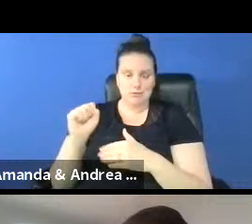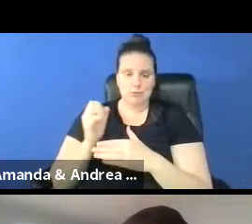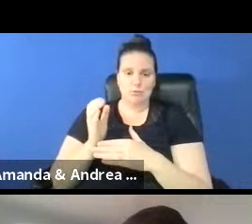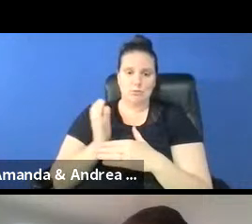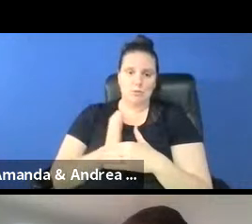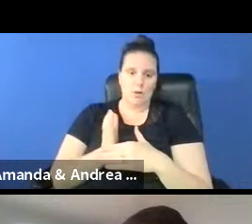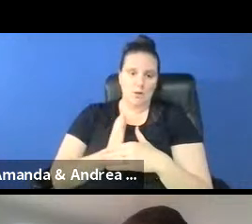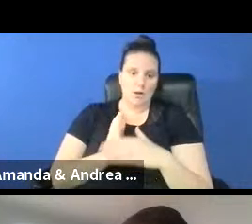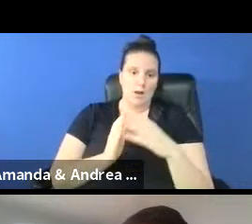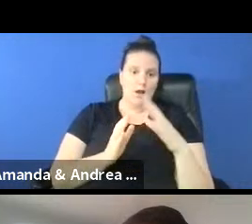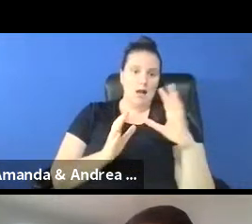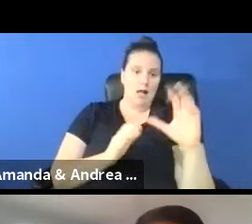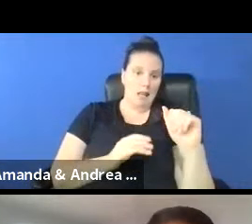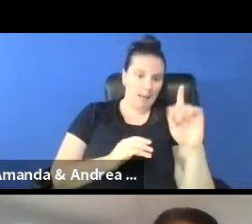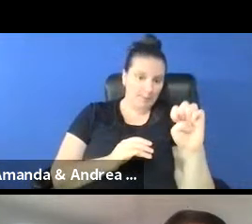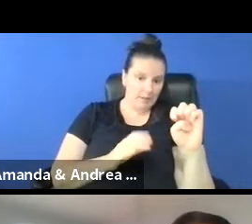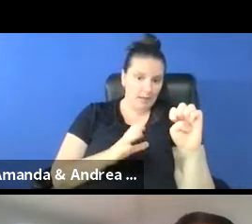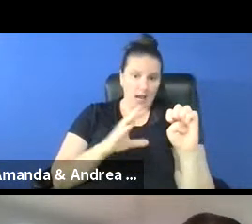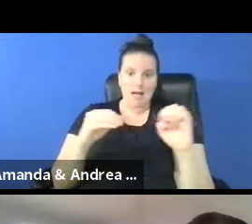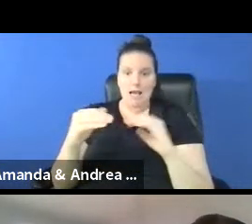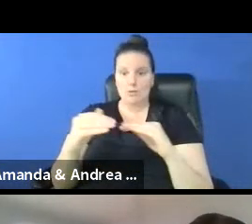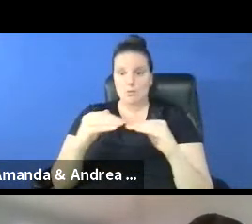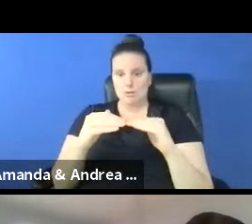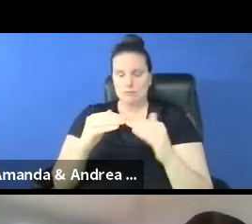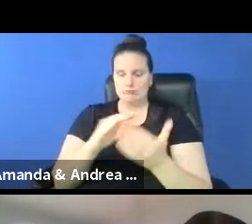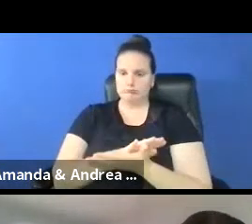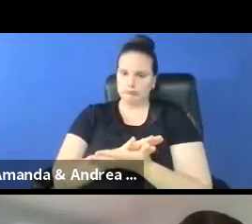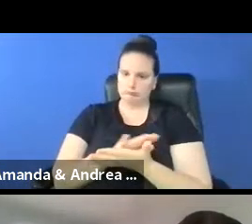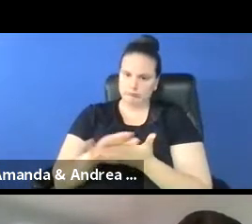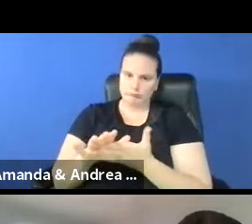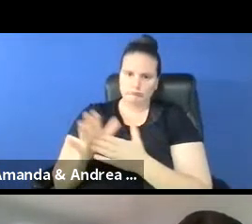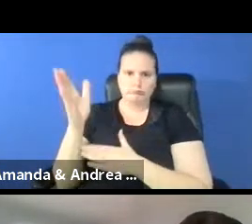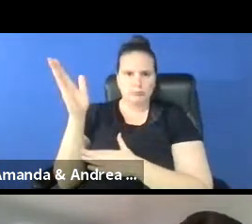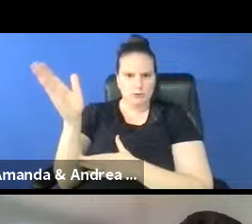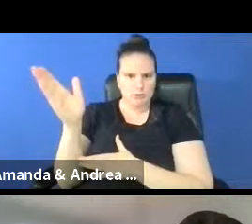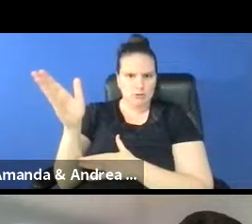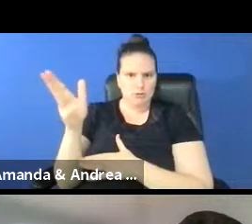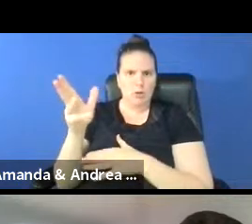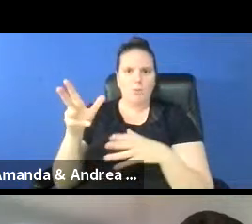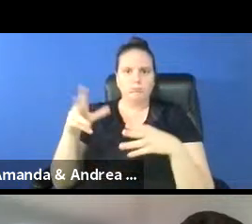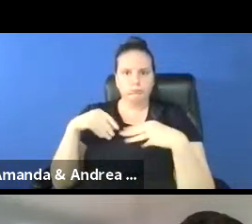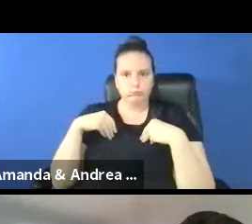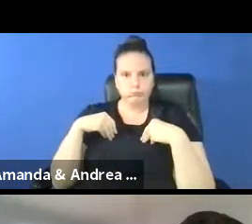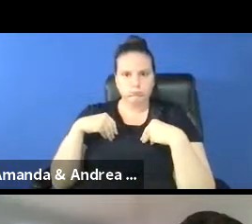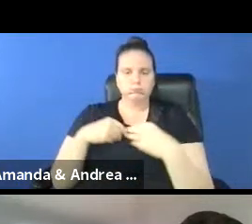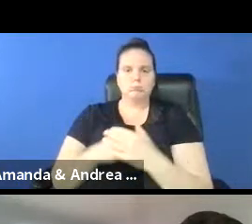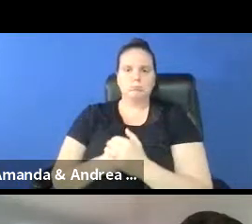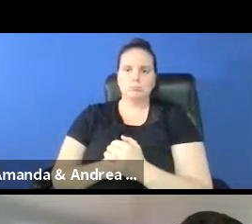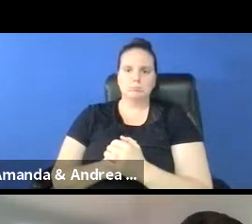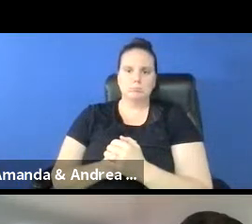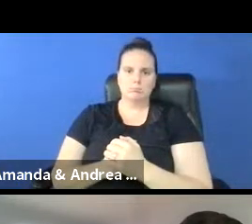was very well received presentation. And once again, we will